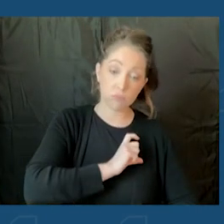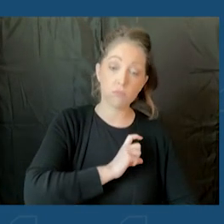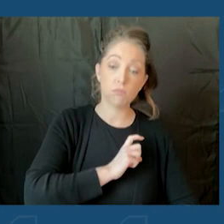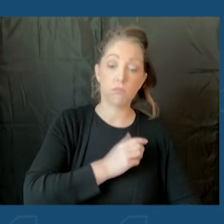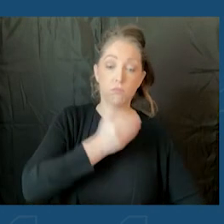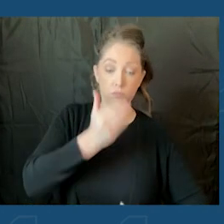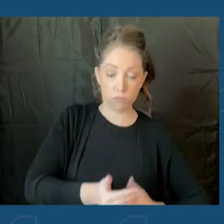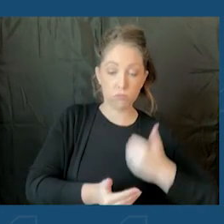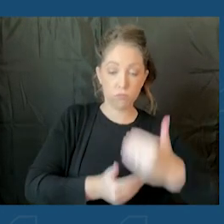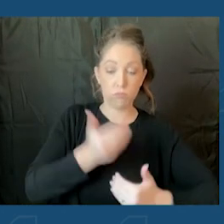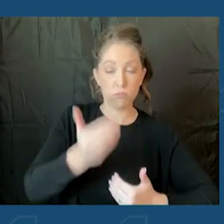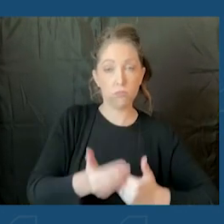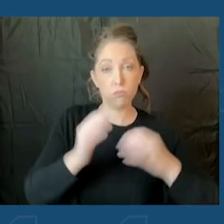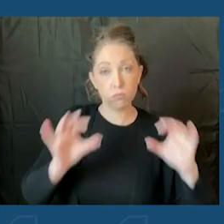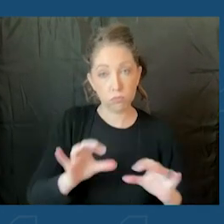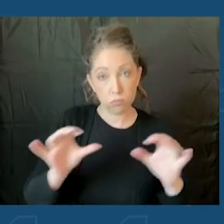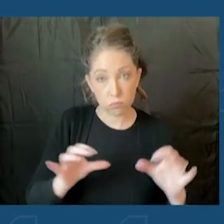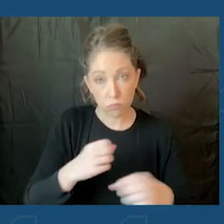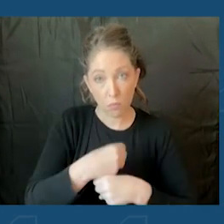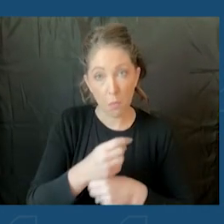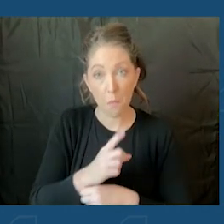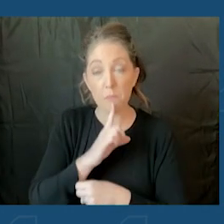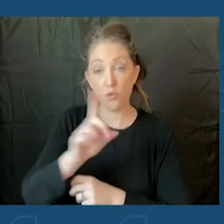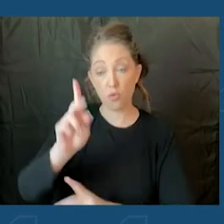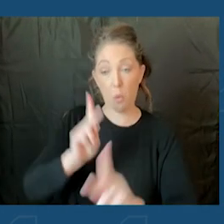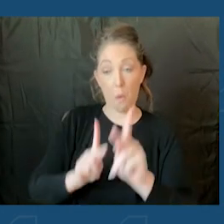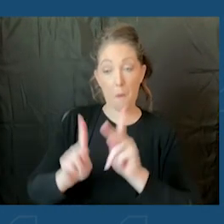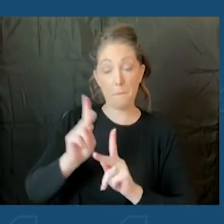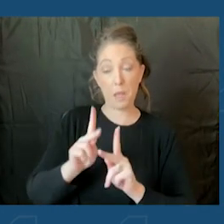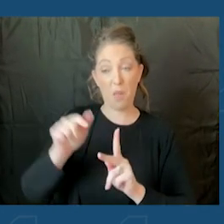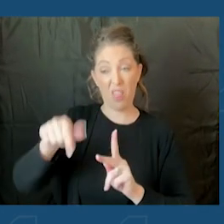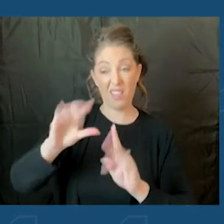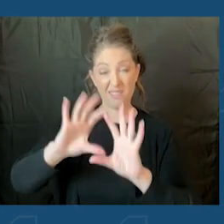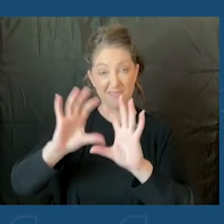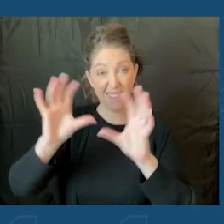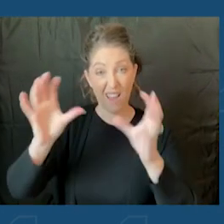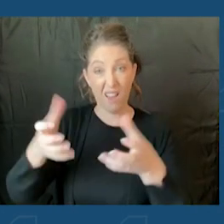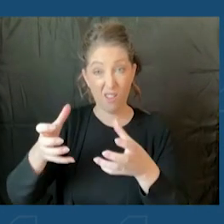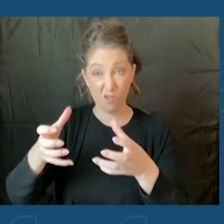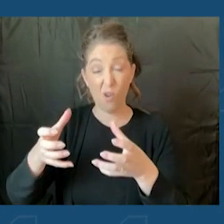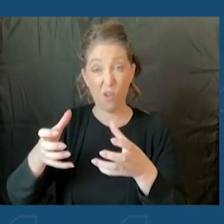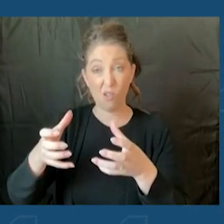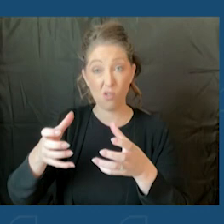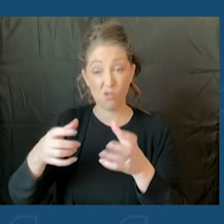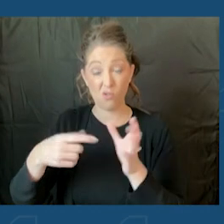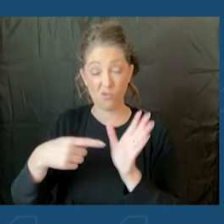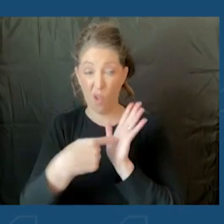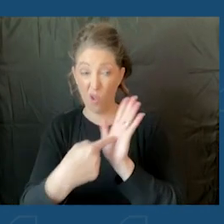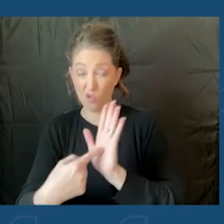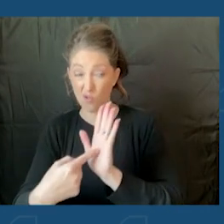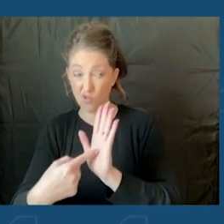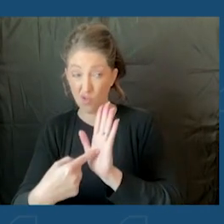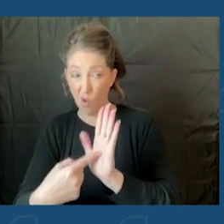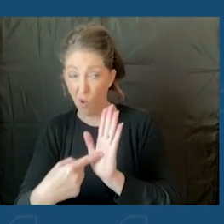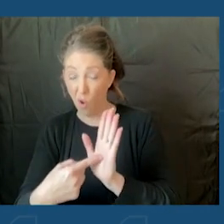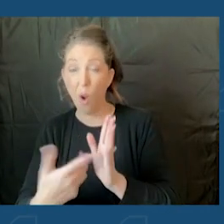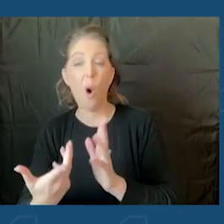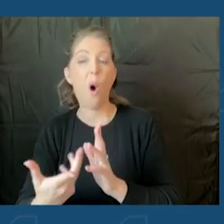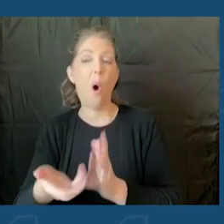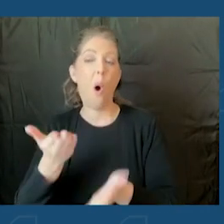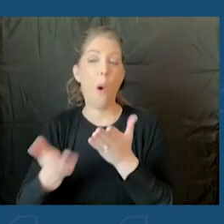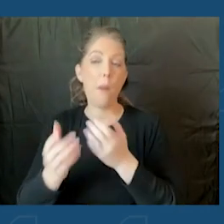to make sure that people who are in this category, showing signs that they could do harm to themselves or to